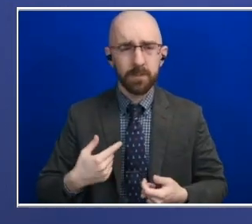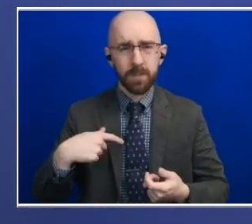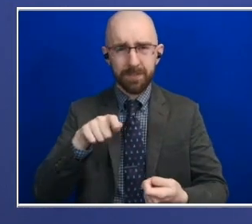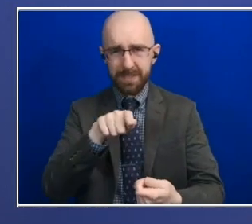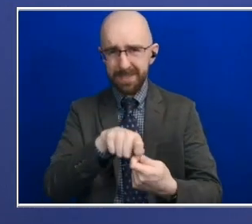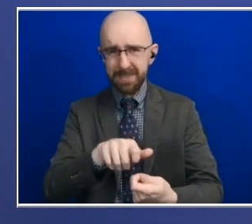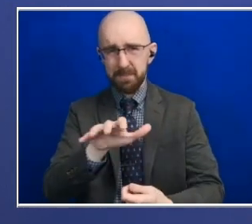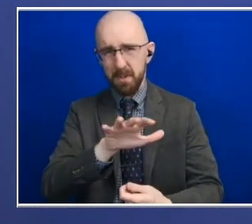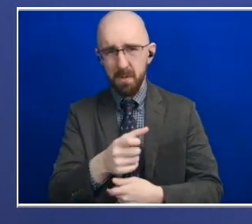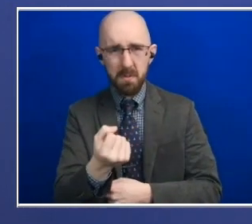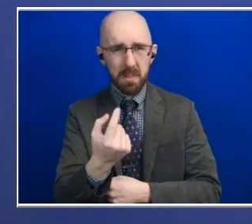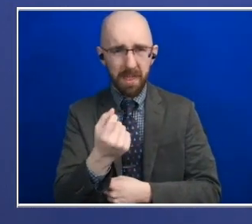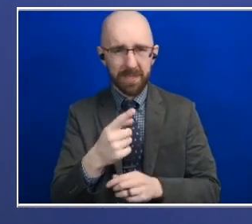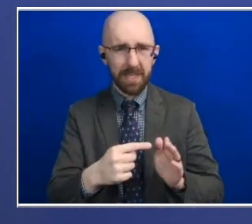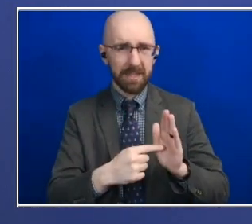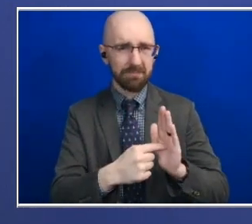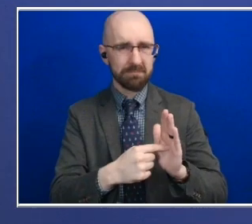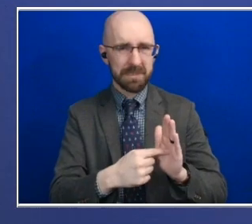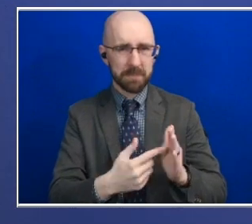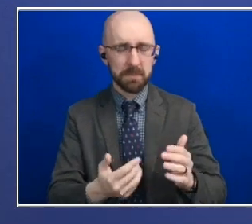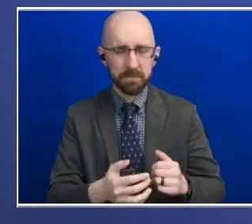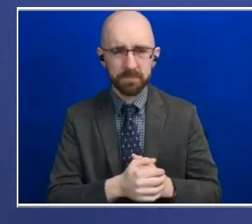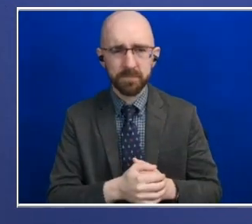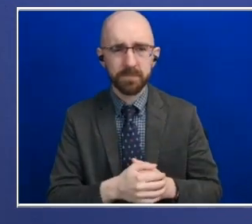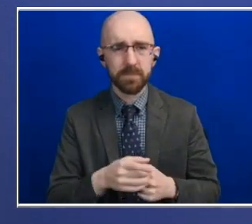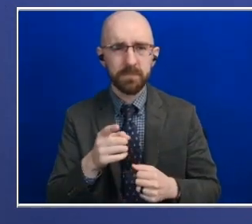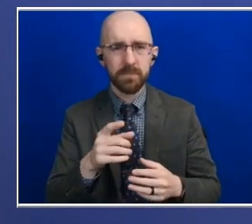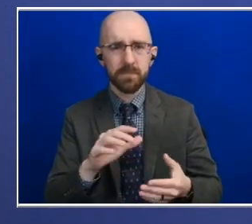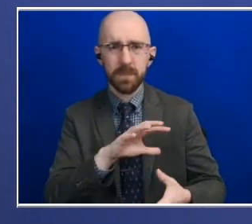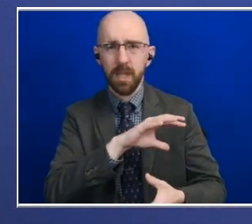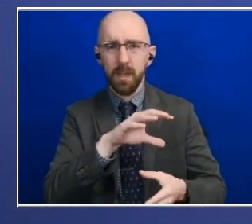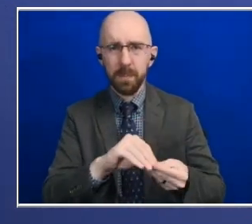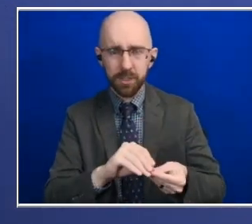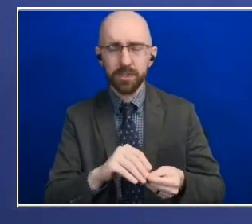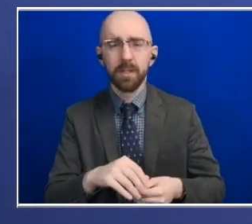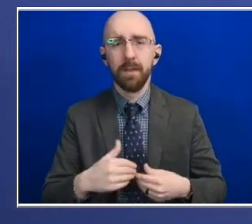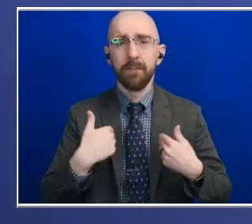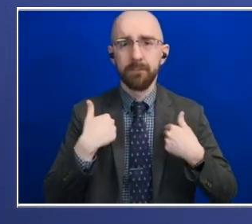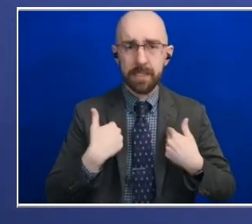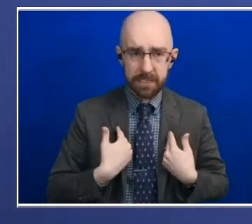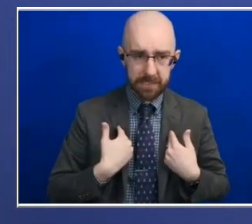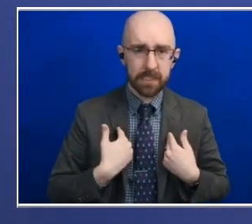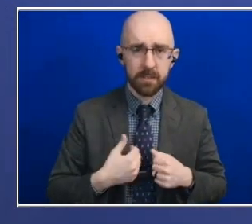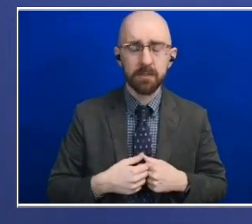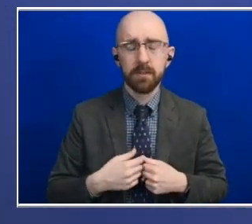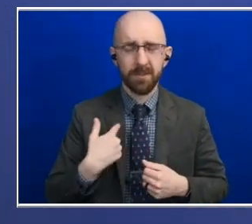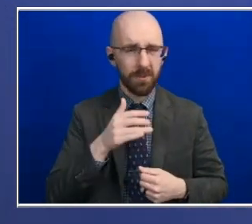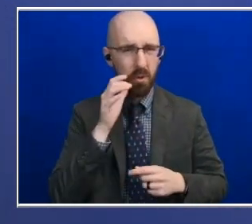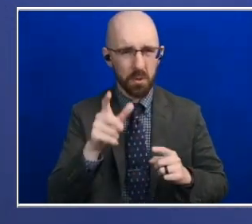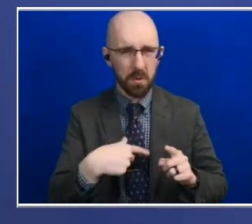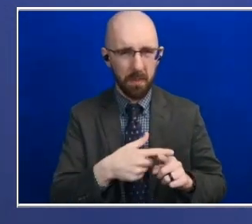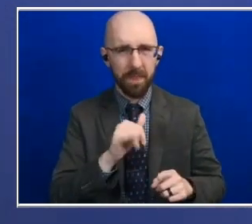key symptoms. They're a combination of fatigue, a little bit that we heard about from Joshua,